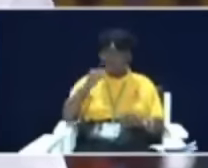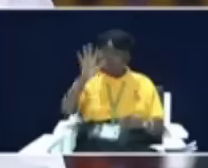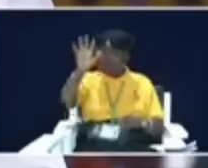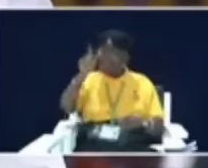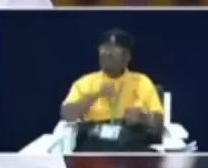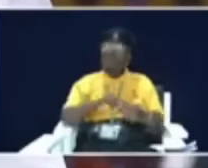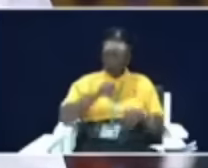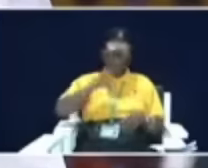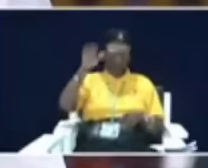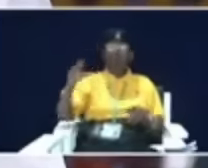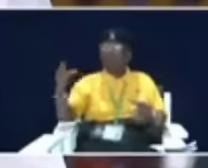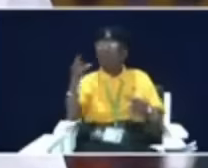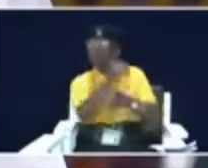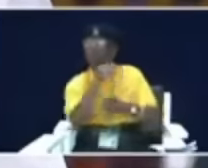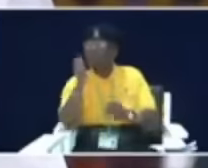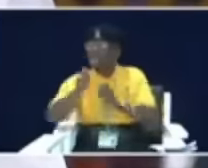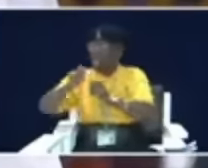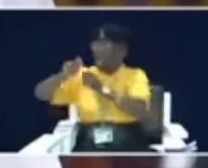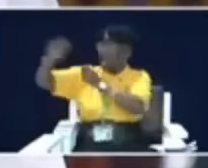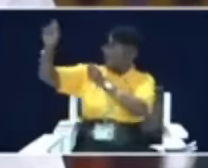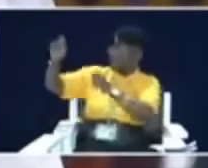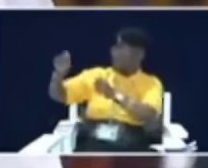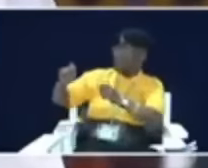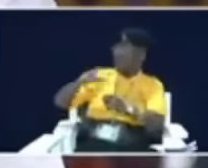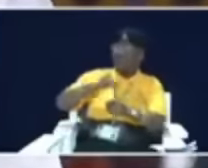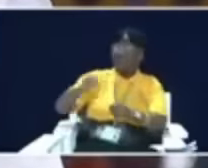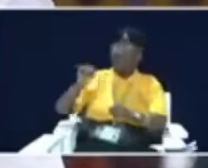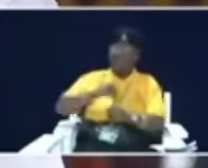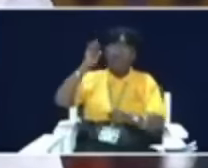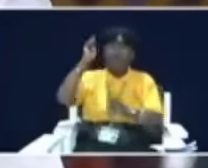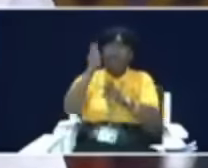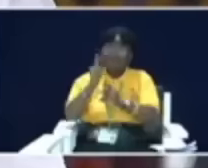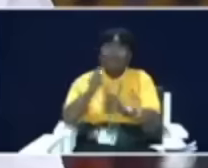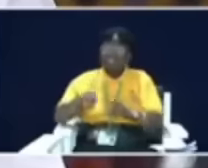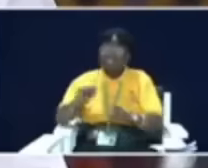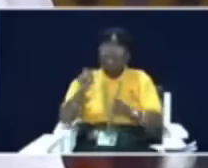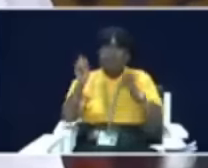grab the arrow and I will keep smiting the ground.